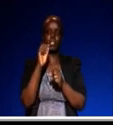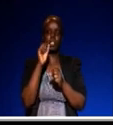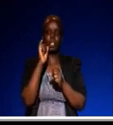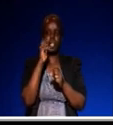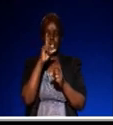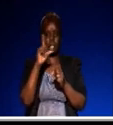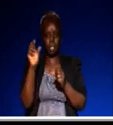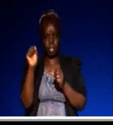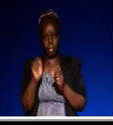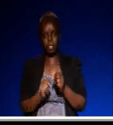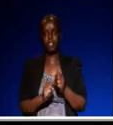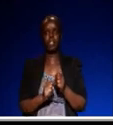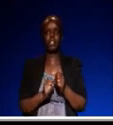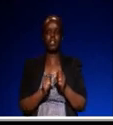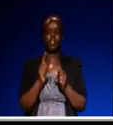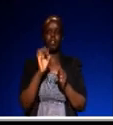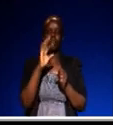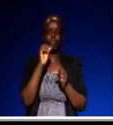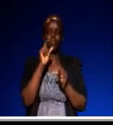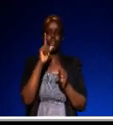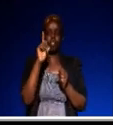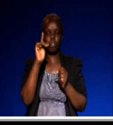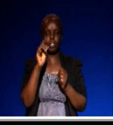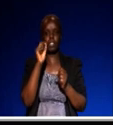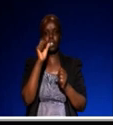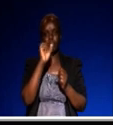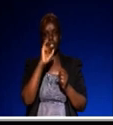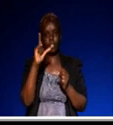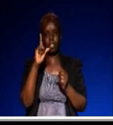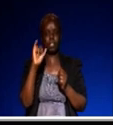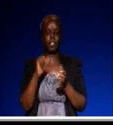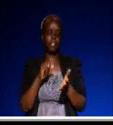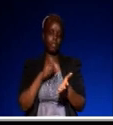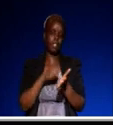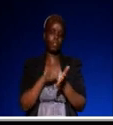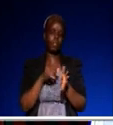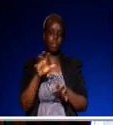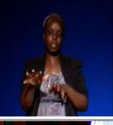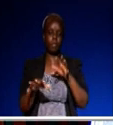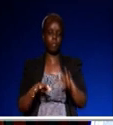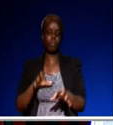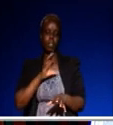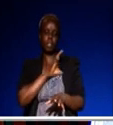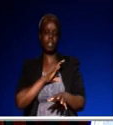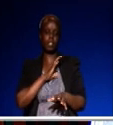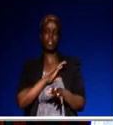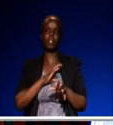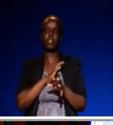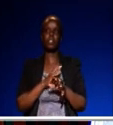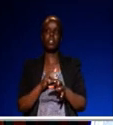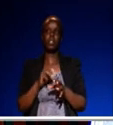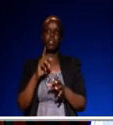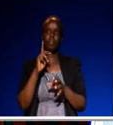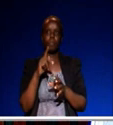can call them folk tales, and if they involve animal characters, we use the term